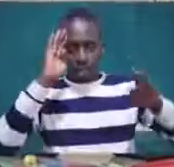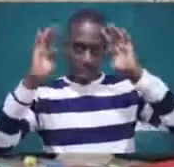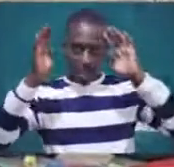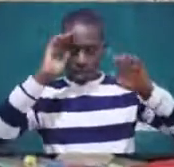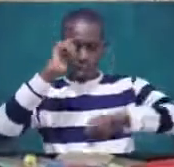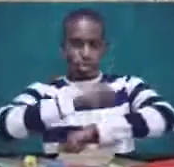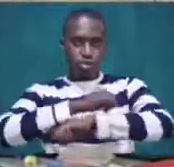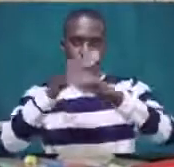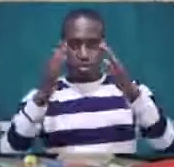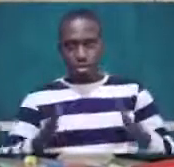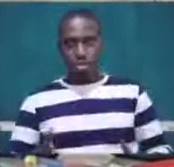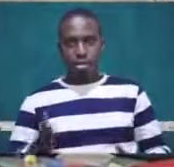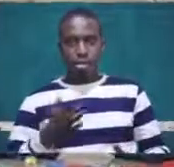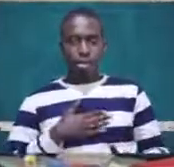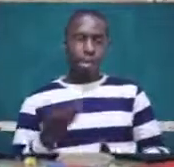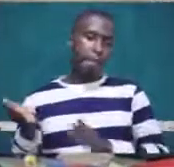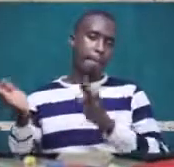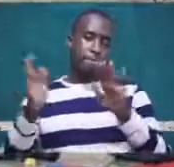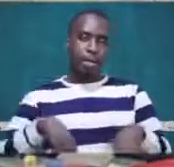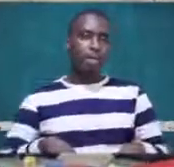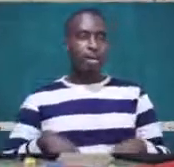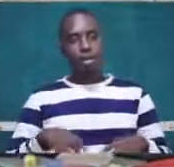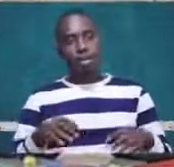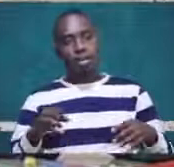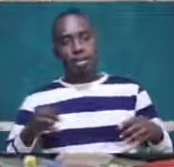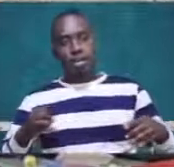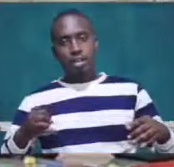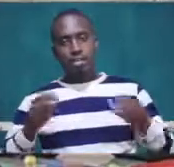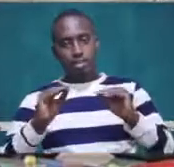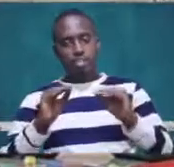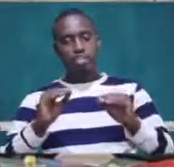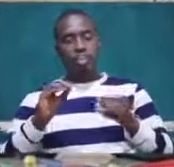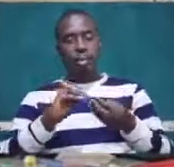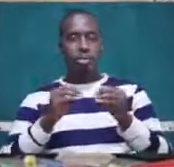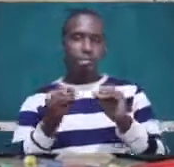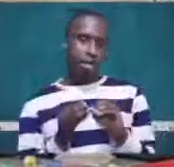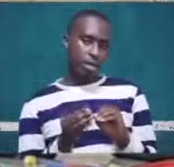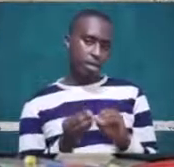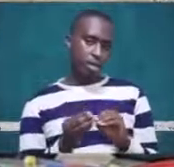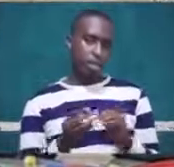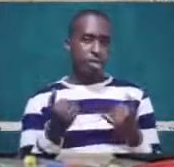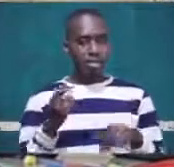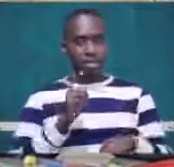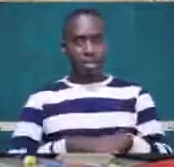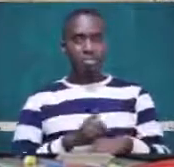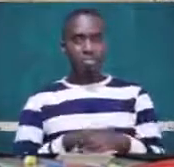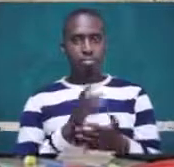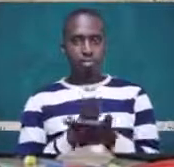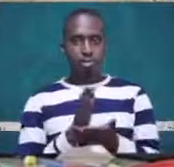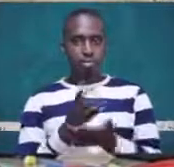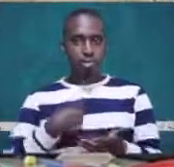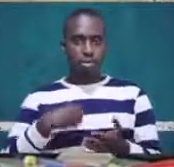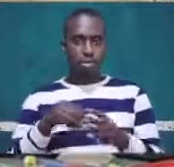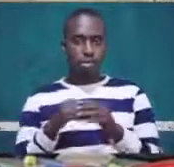students, I'm back to entertain you through mathematics. This time, of course, we are in